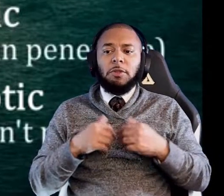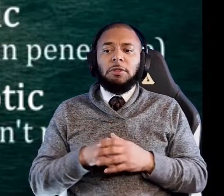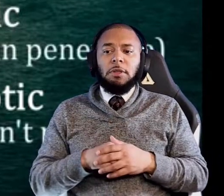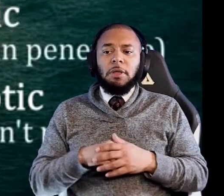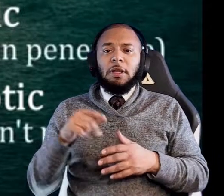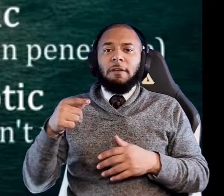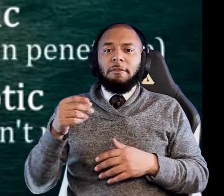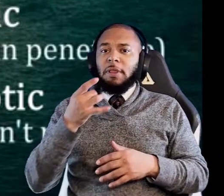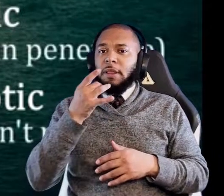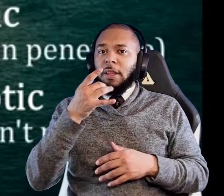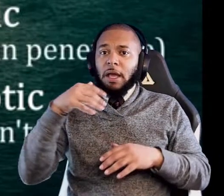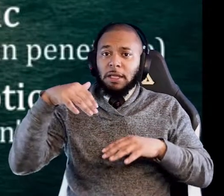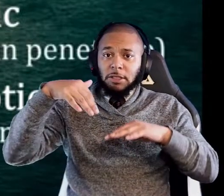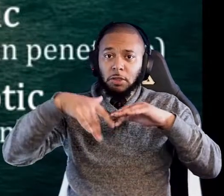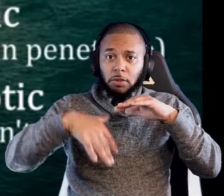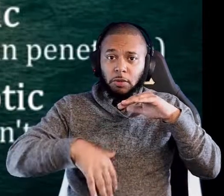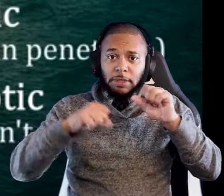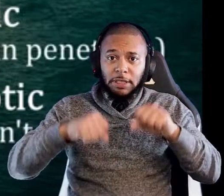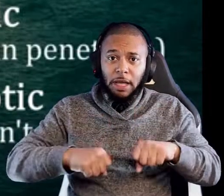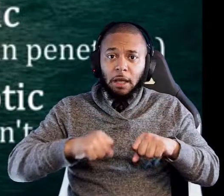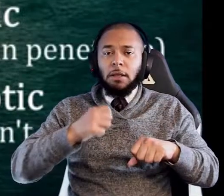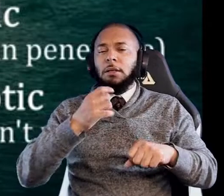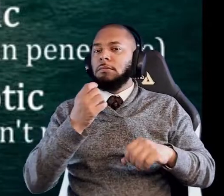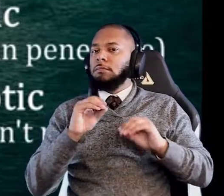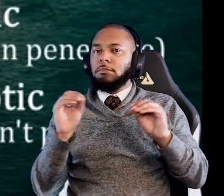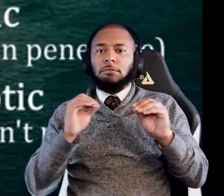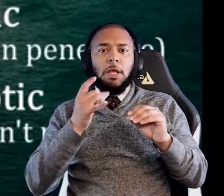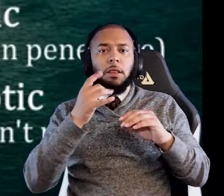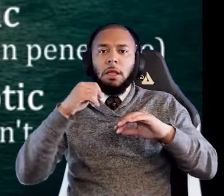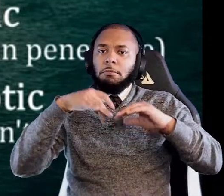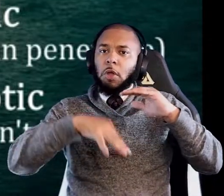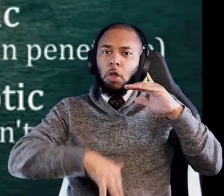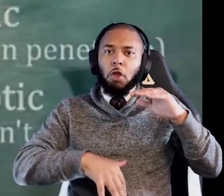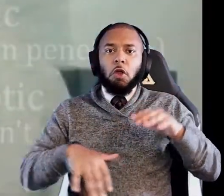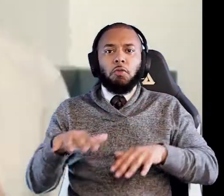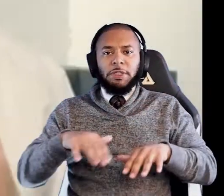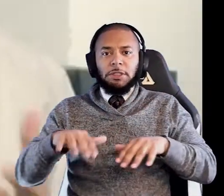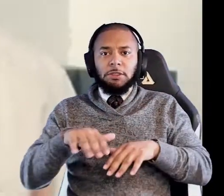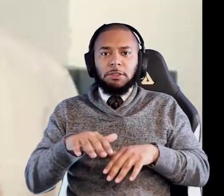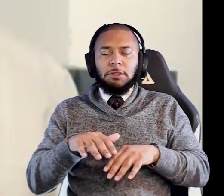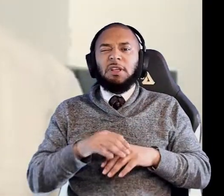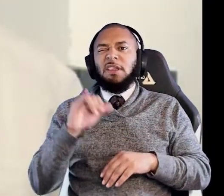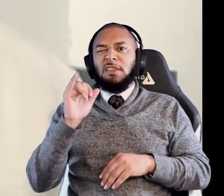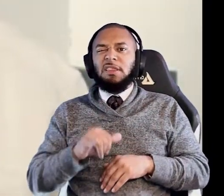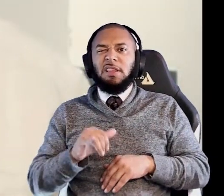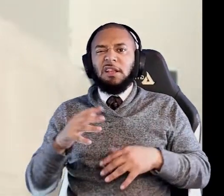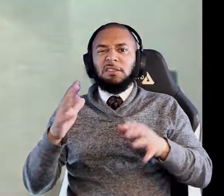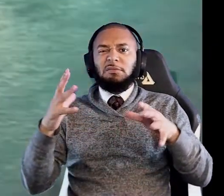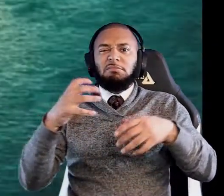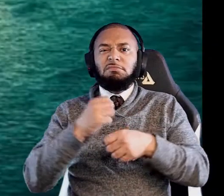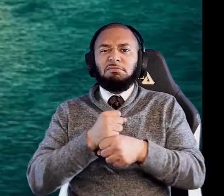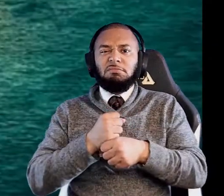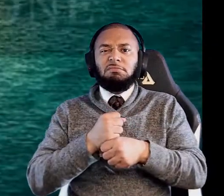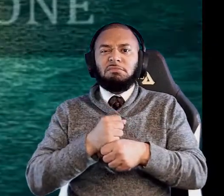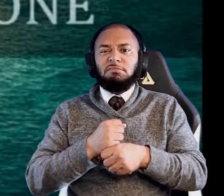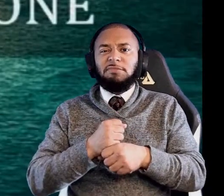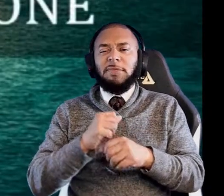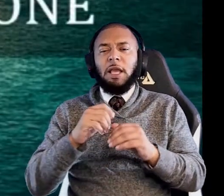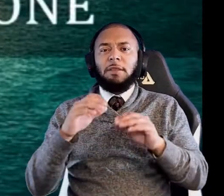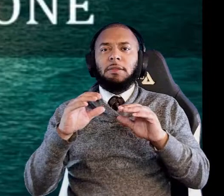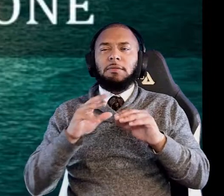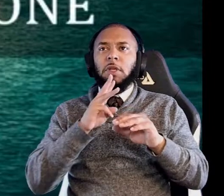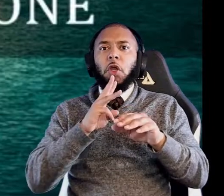cannot penetrate. These all help describe the oceans as a whole. Let's take a little bit closer look at some of these places.